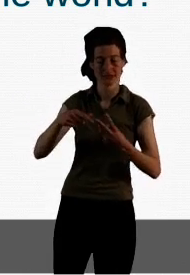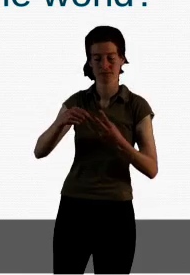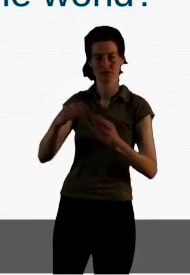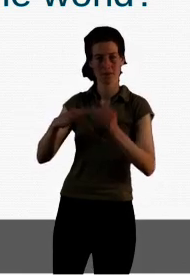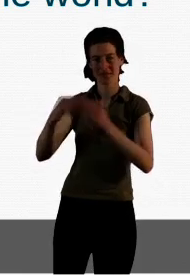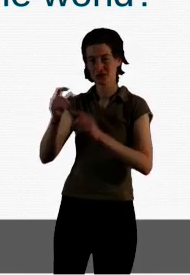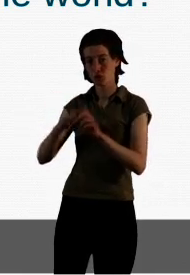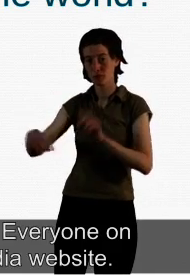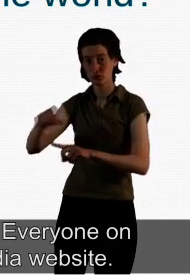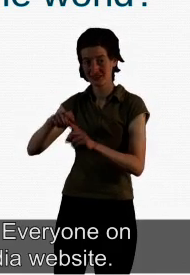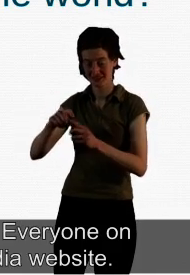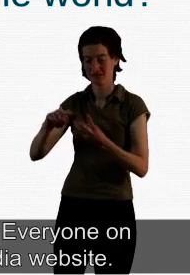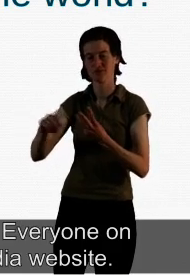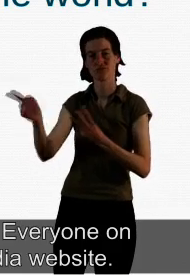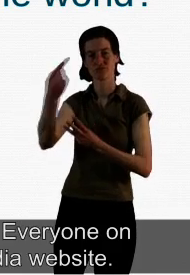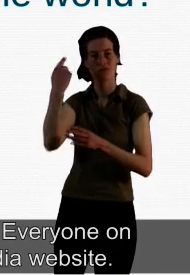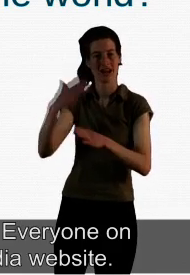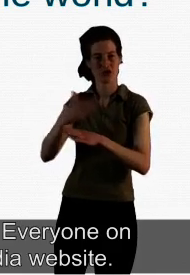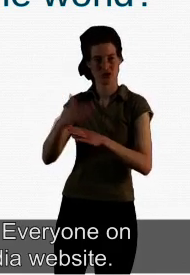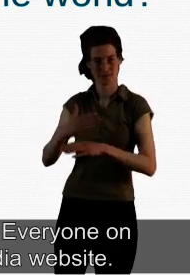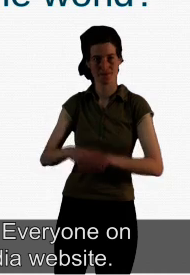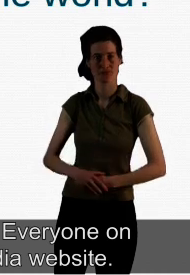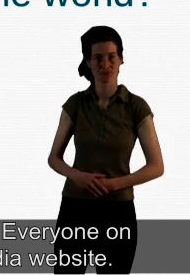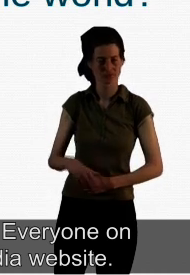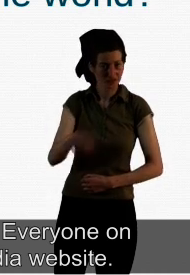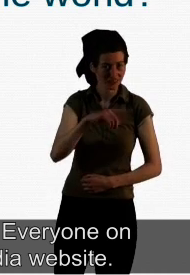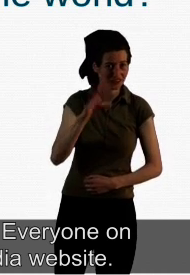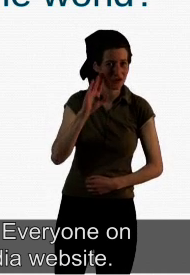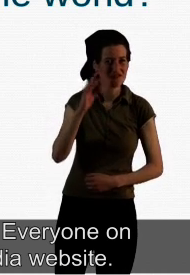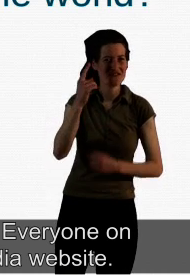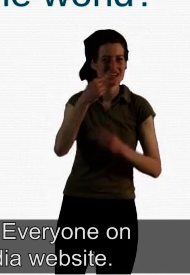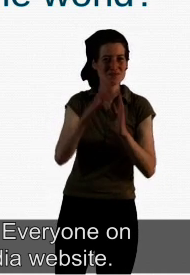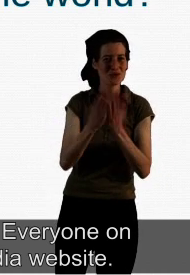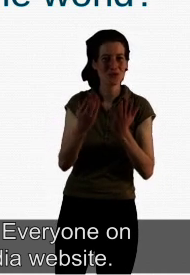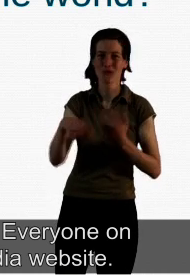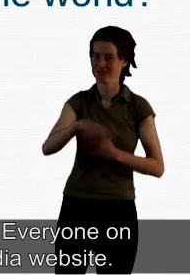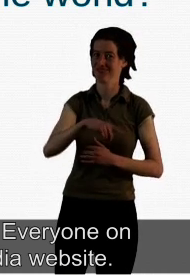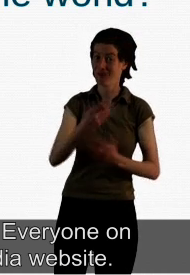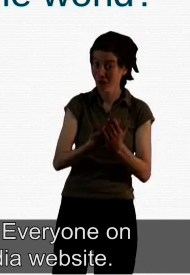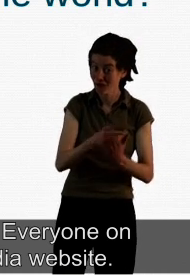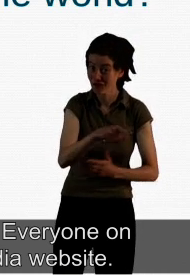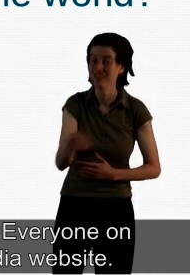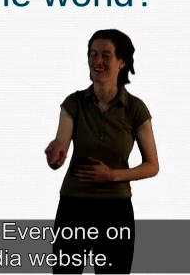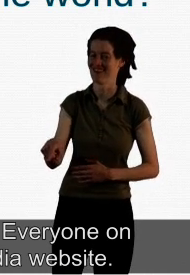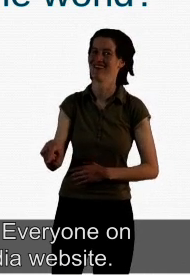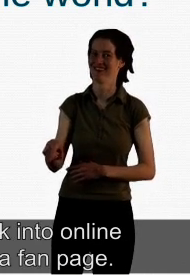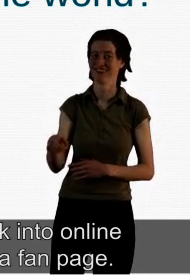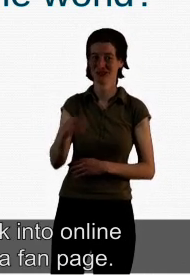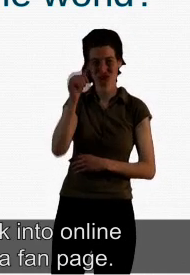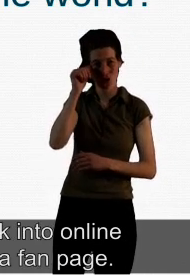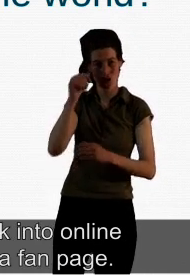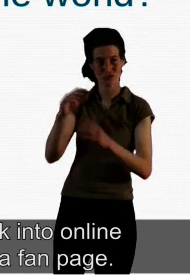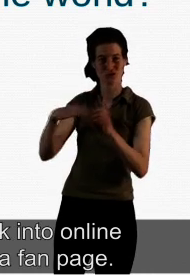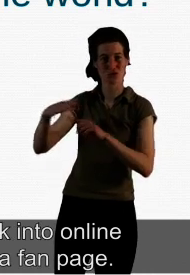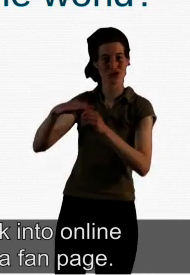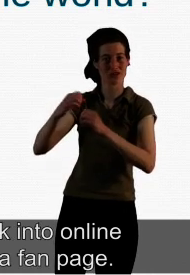and the call to action. Everyone heard of Facebook? Everyone on Facebook? Yeah, it's a social media website. But a